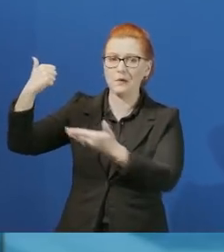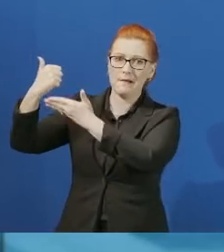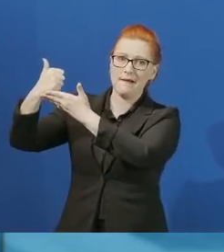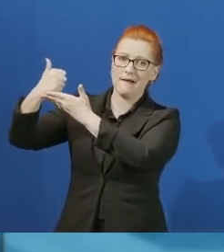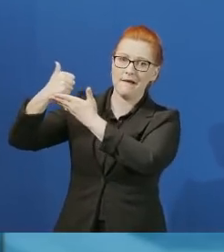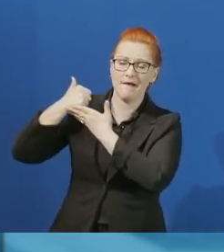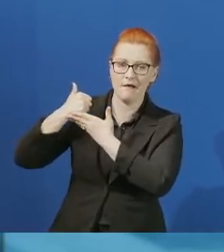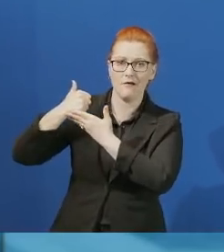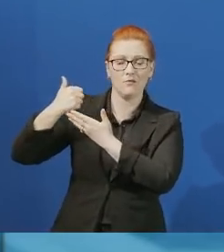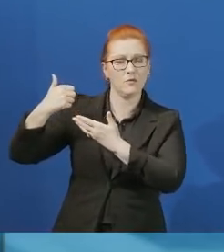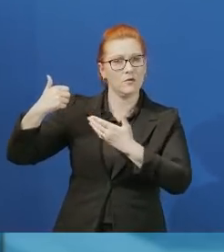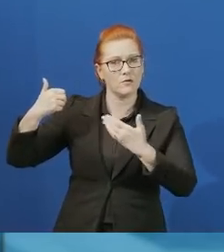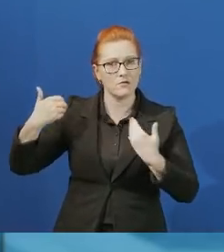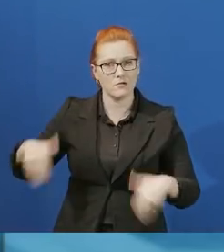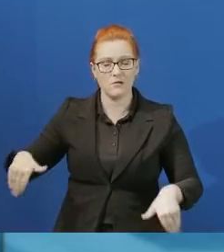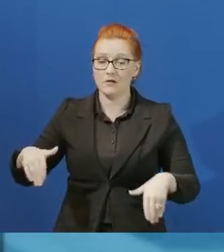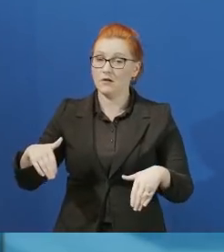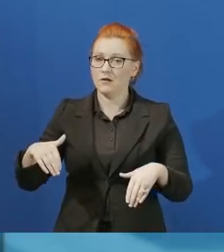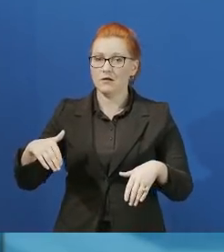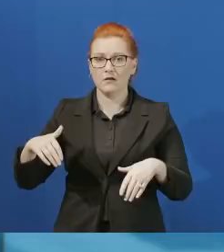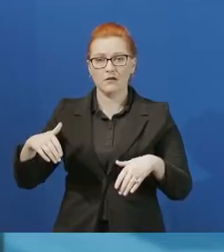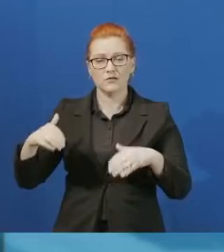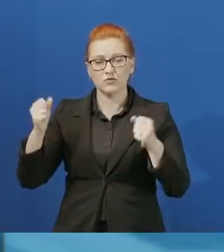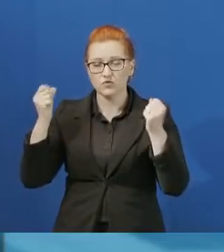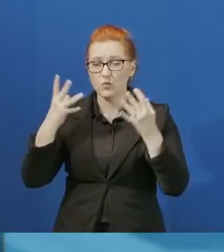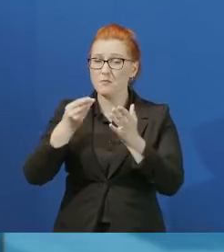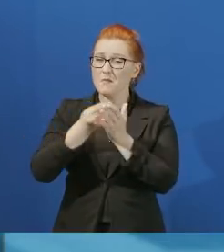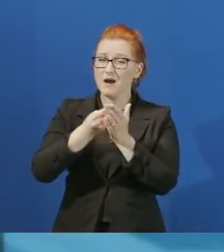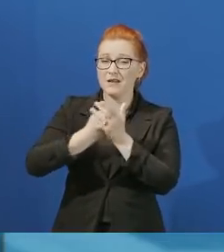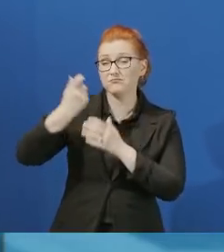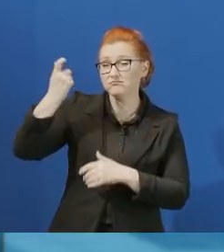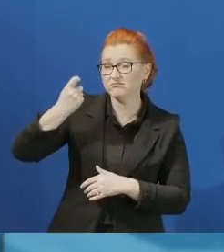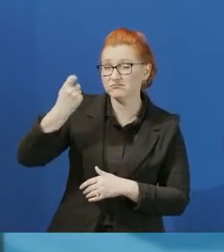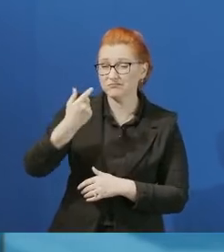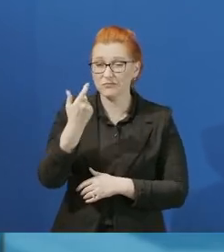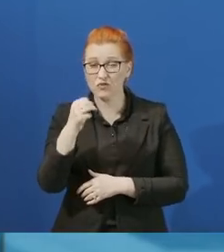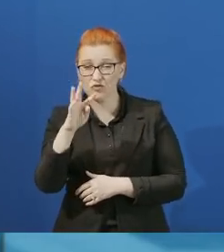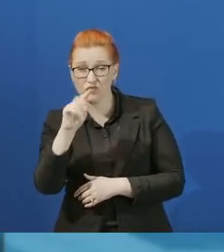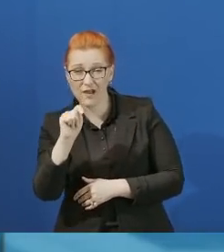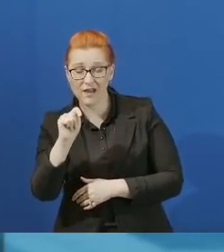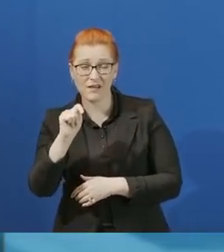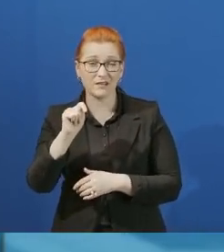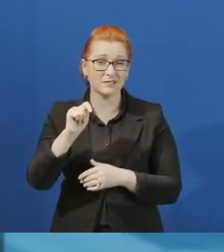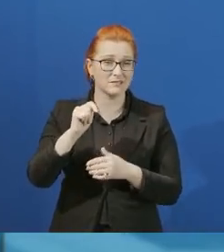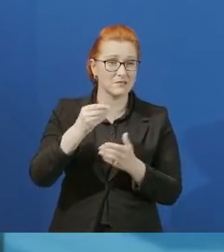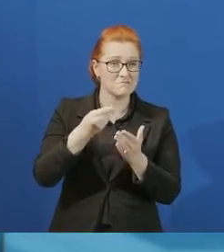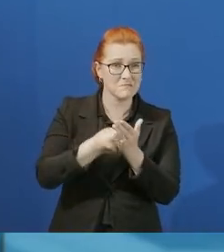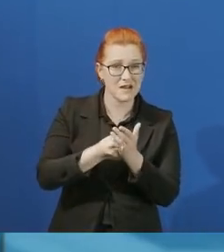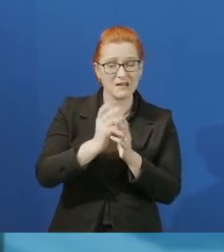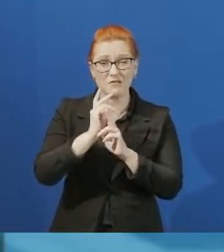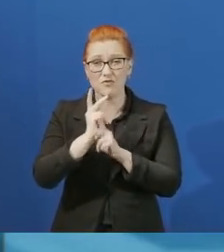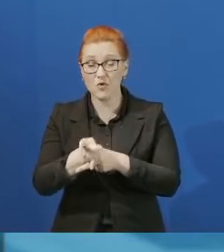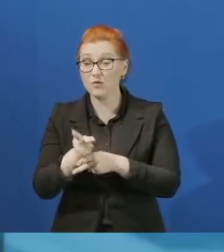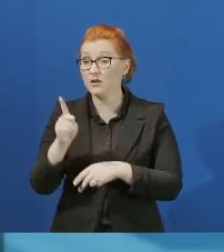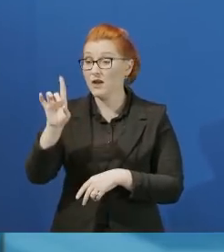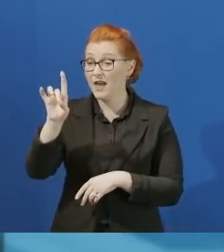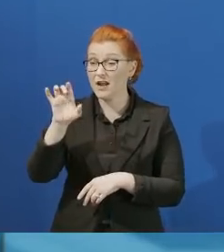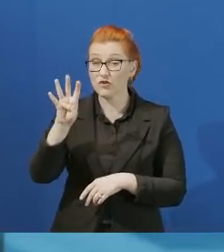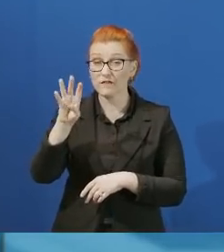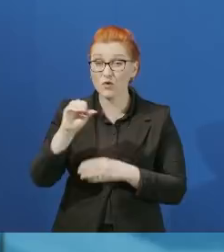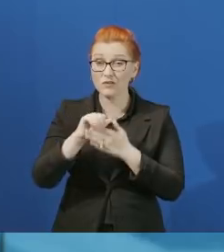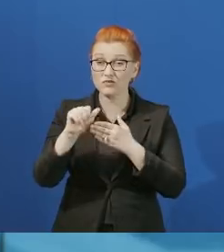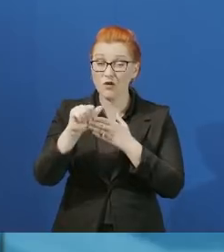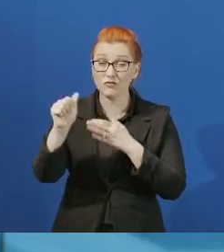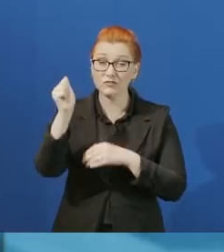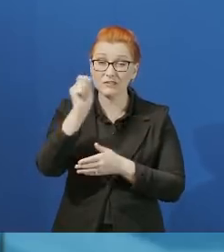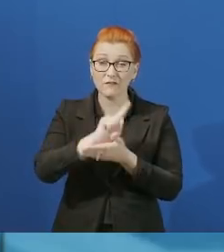the employees. I don't want to see anyone get laid off, but if you are laid off, there's $840 a week in benefits from the